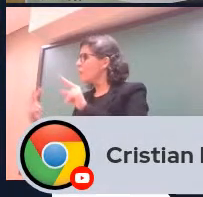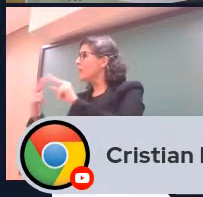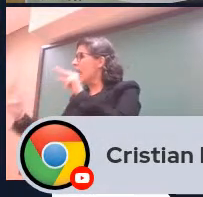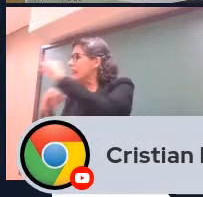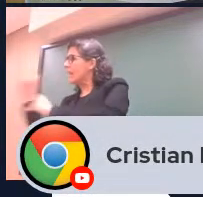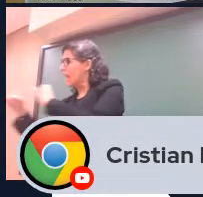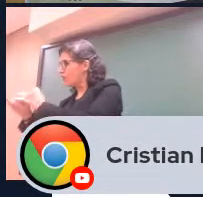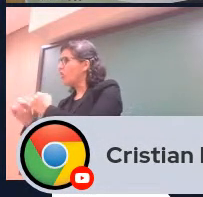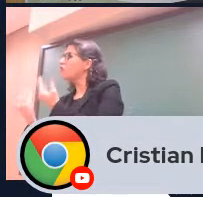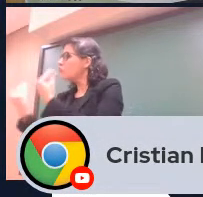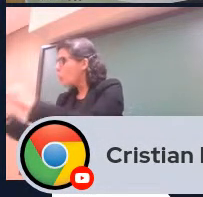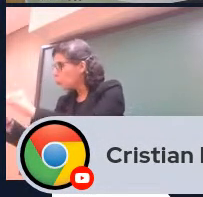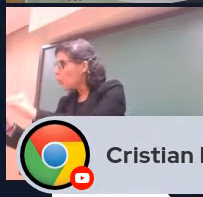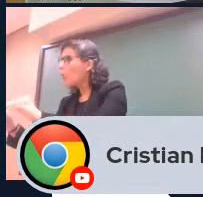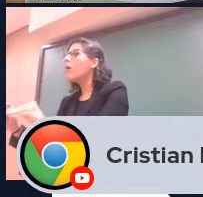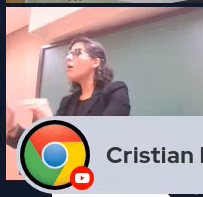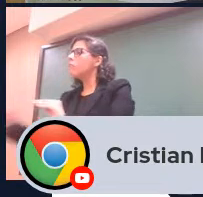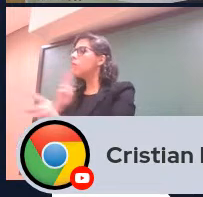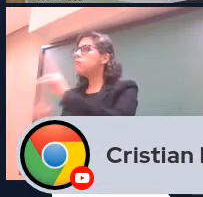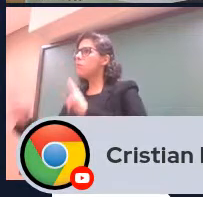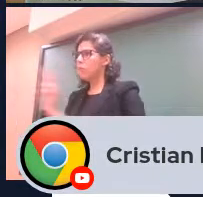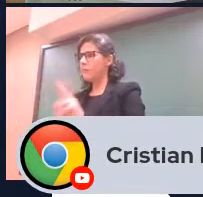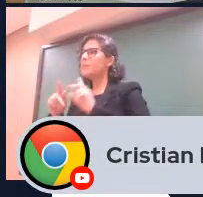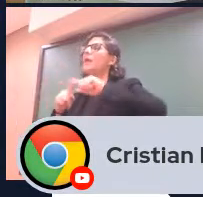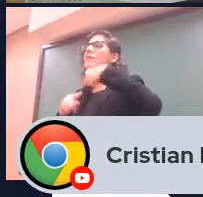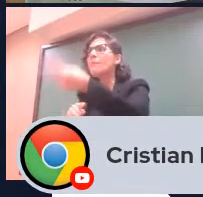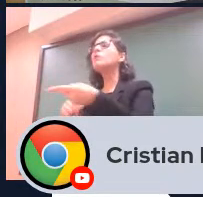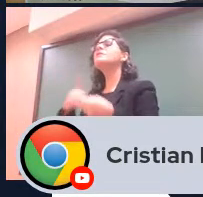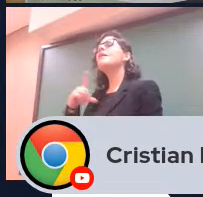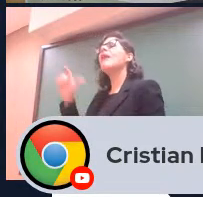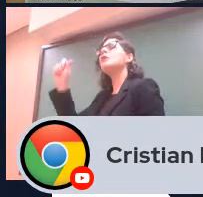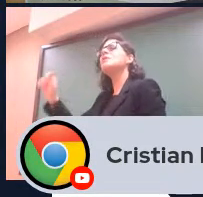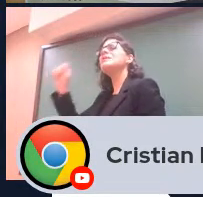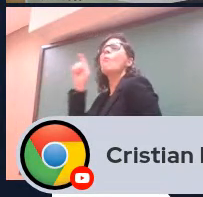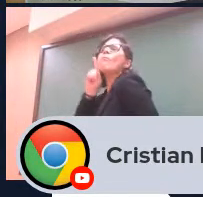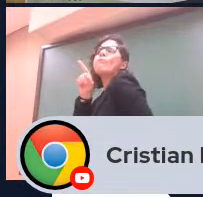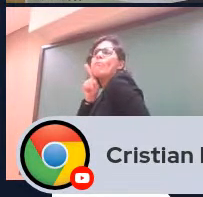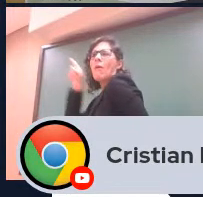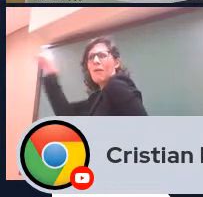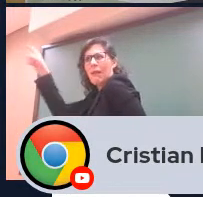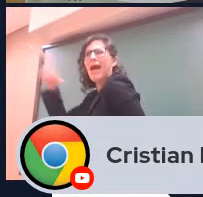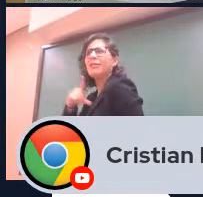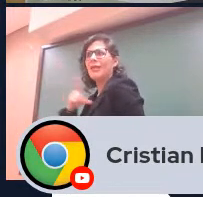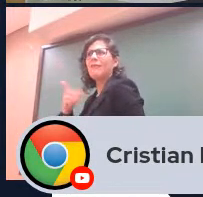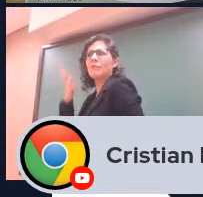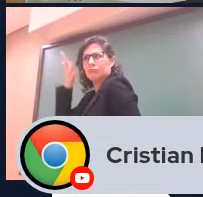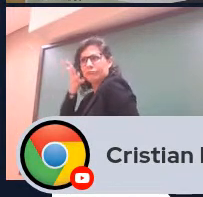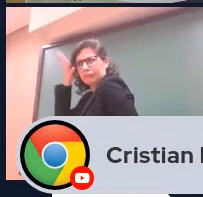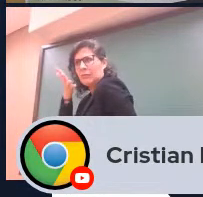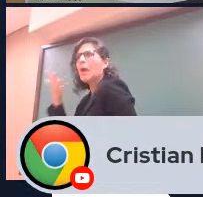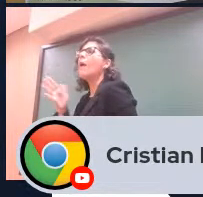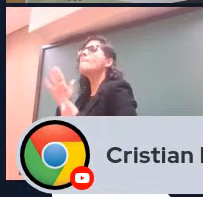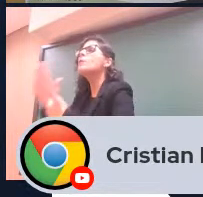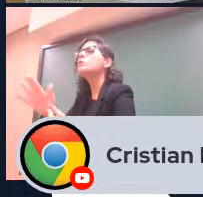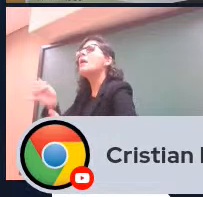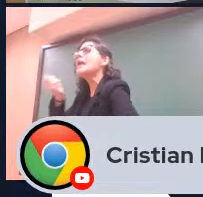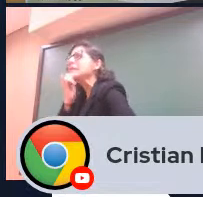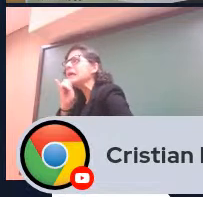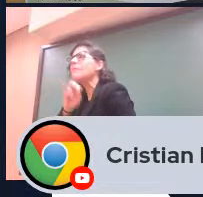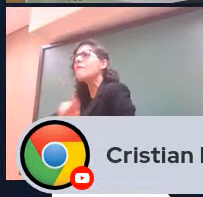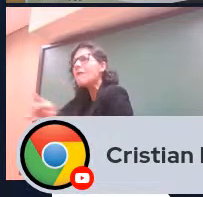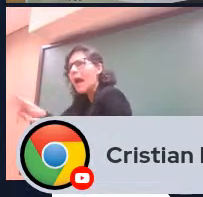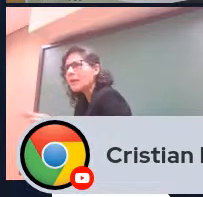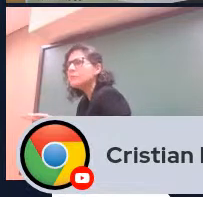was at the DSNA by Barrett, and he tried to look at definitions, etymologies, and examples, and use stable diffusion even